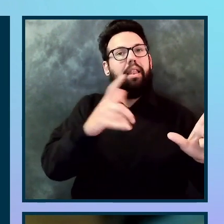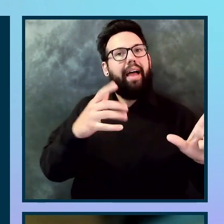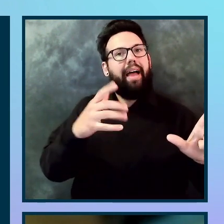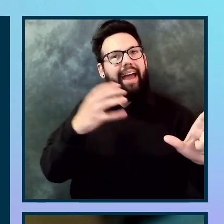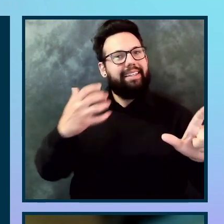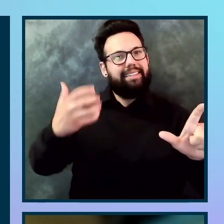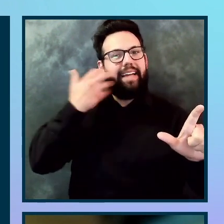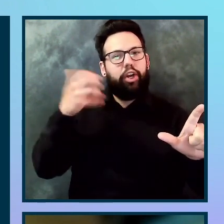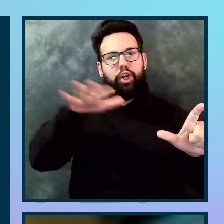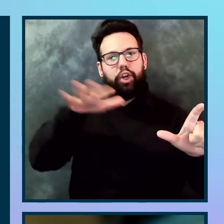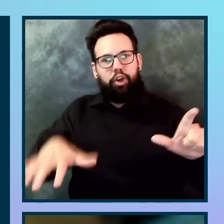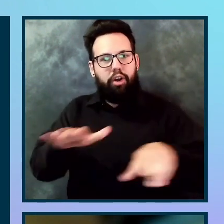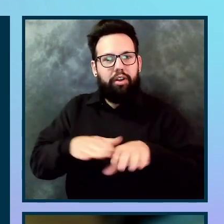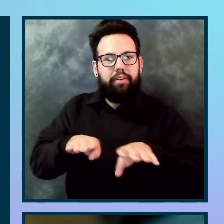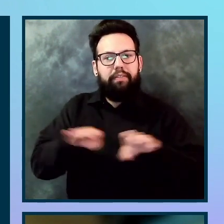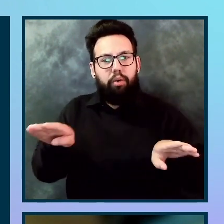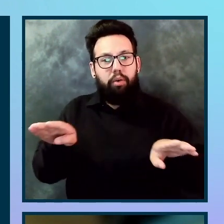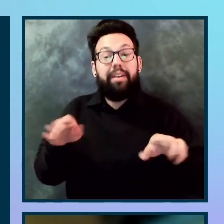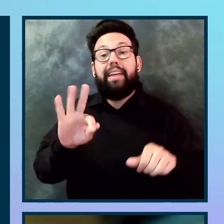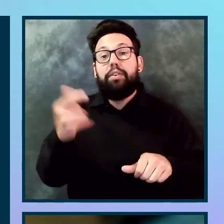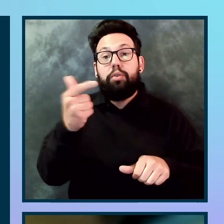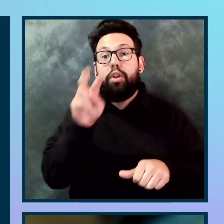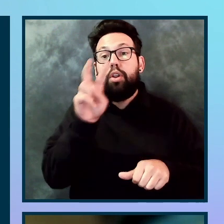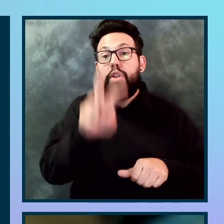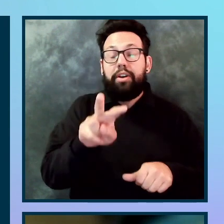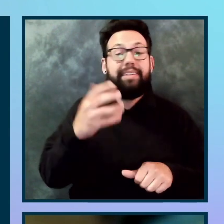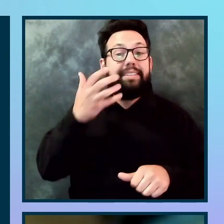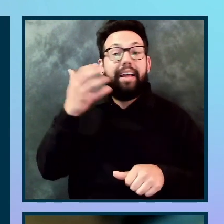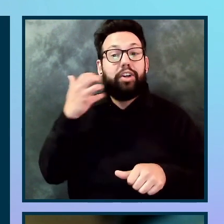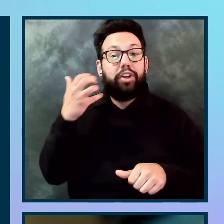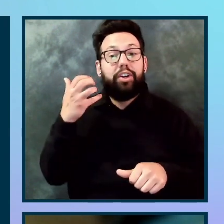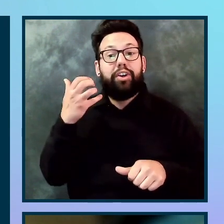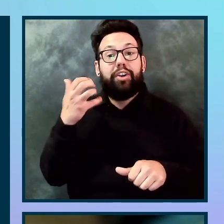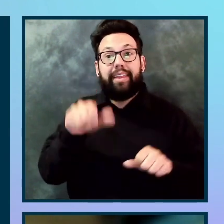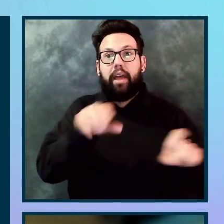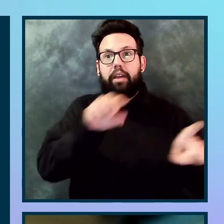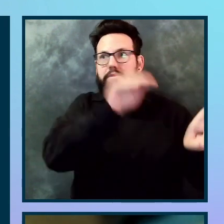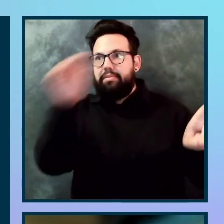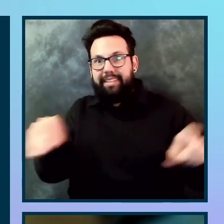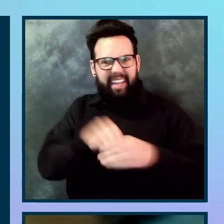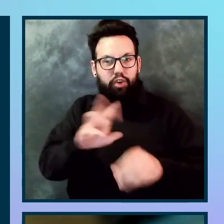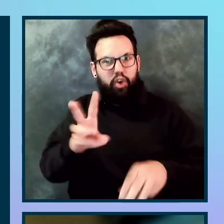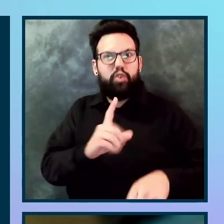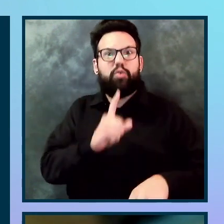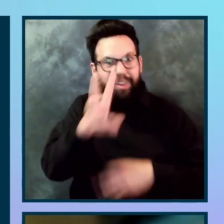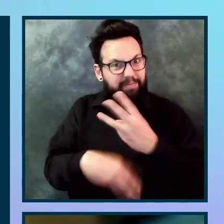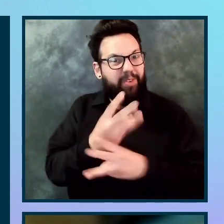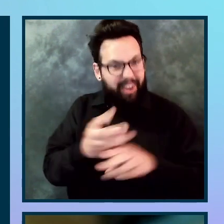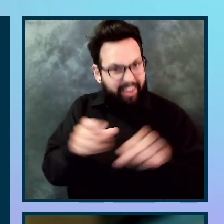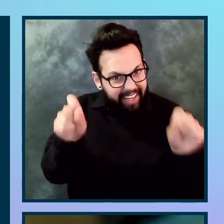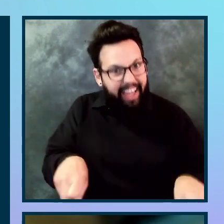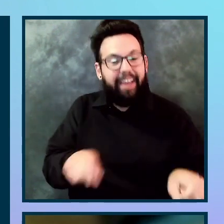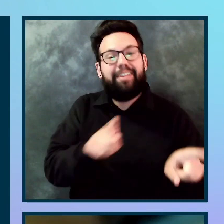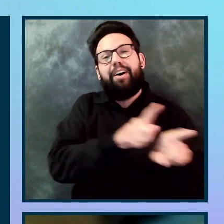right now, you can actually try it out by placing a tiger in your real world. And it can also be something where you